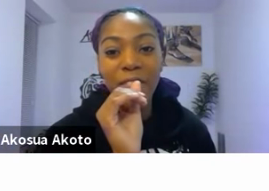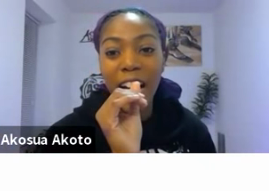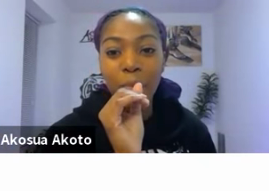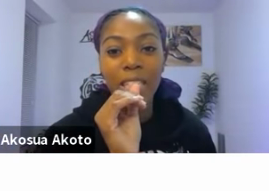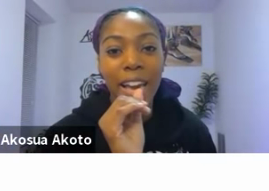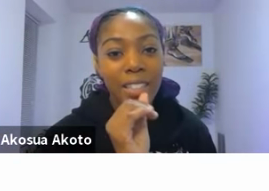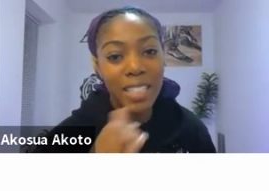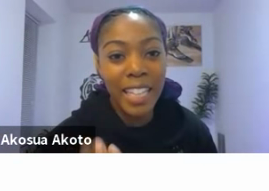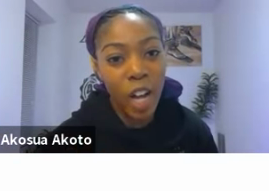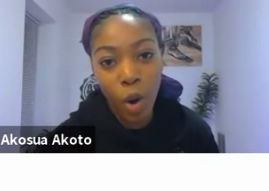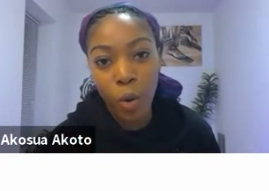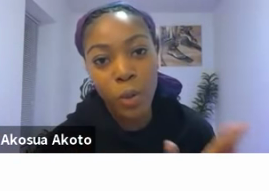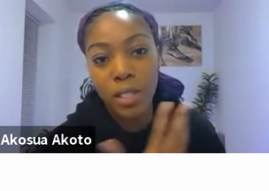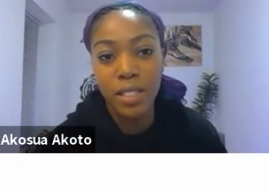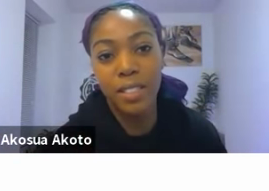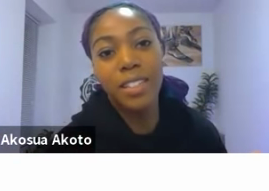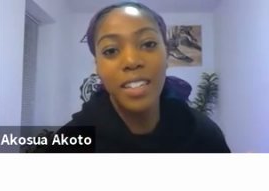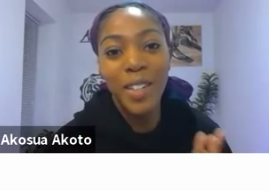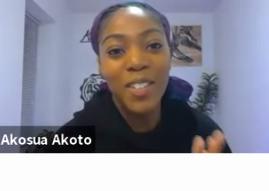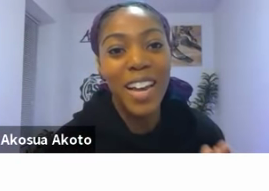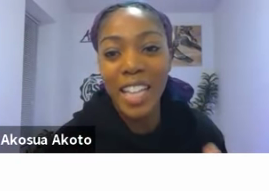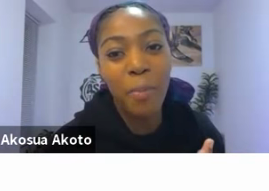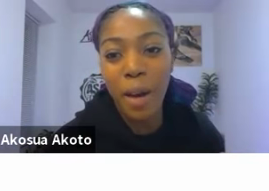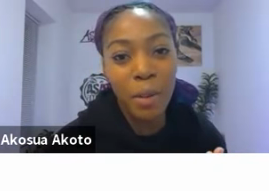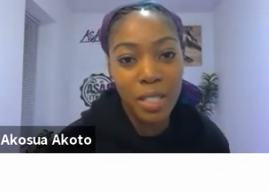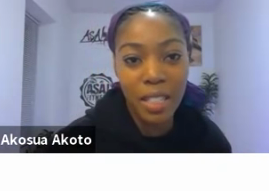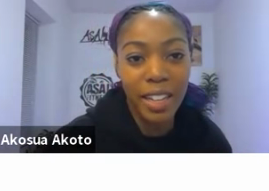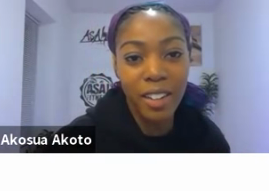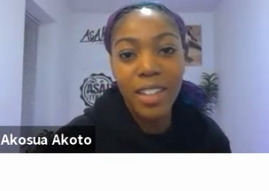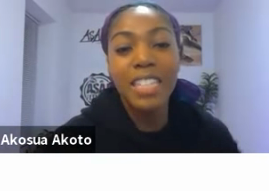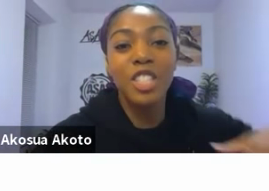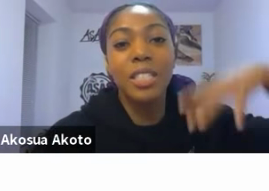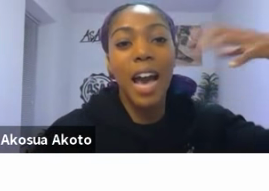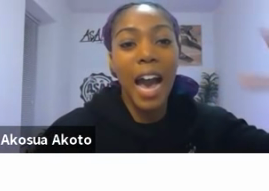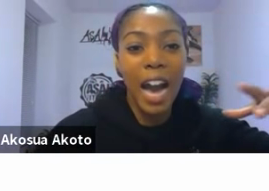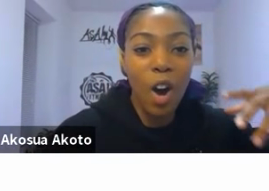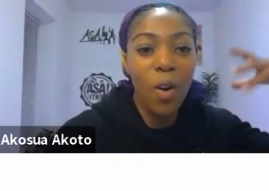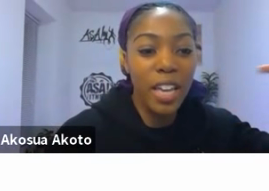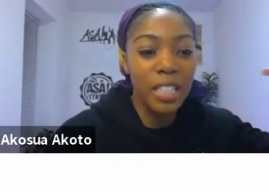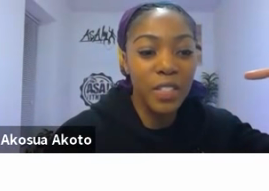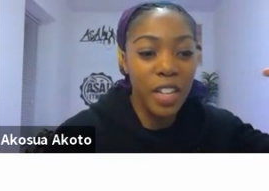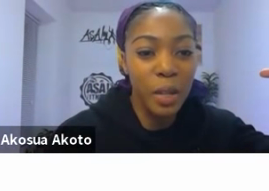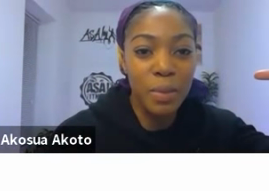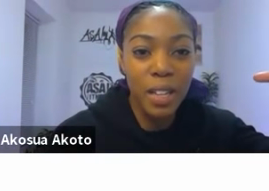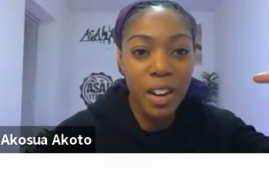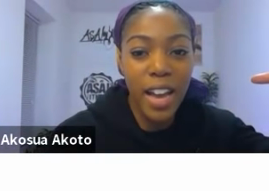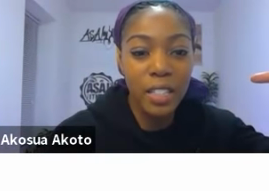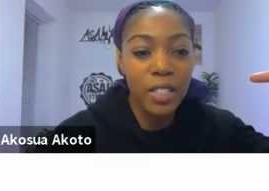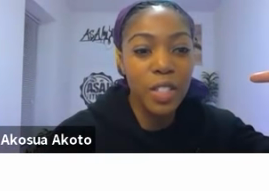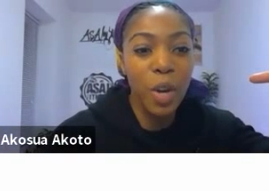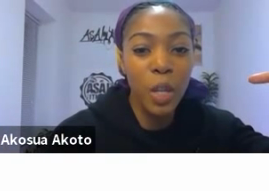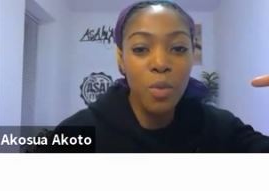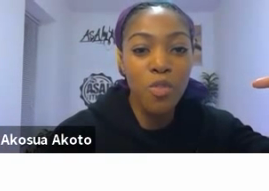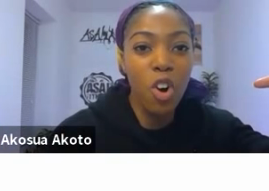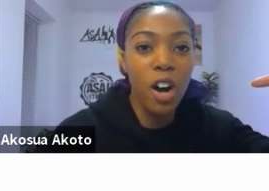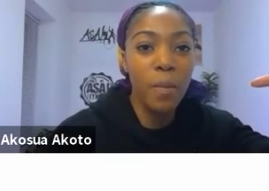Look at the vibe change. They're not old, right? They probably wasn't there. It's just how it develops, all right?